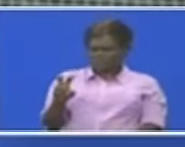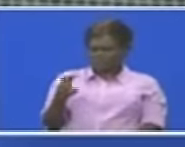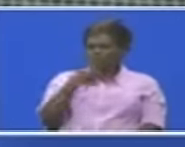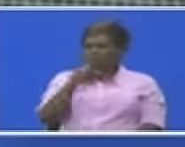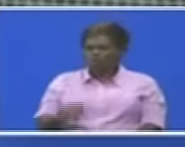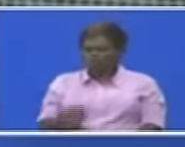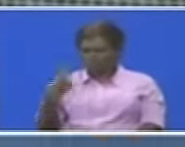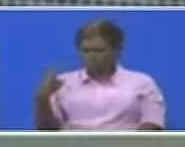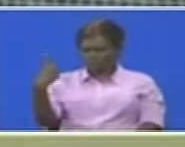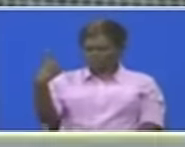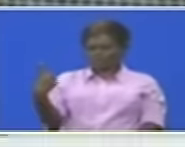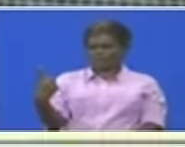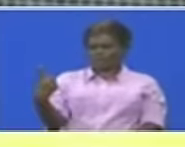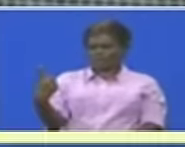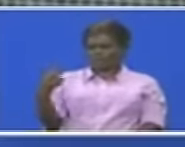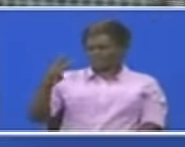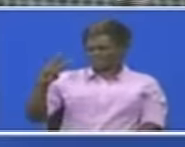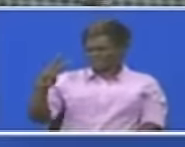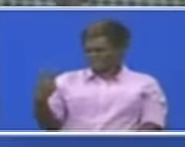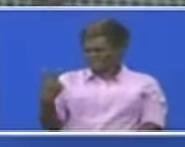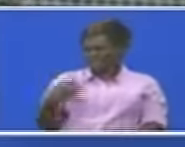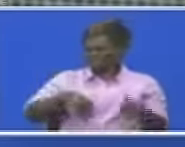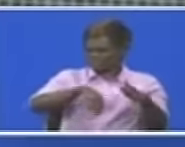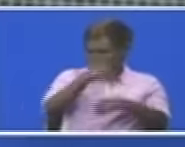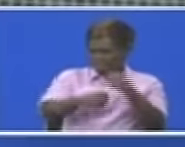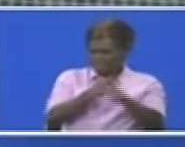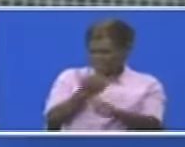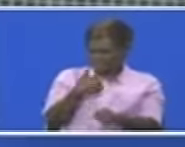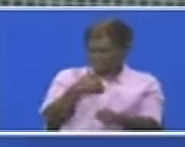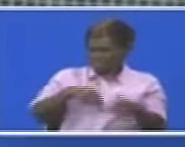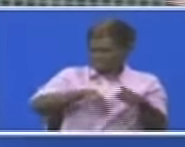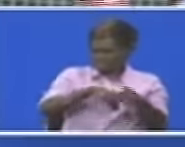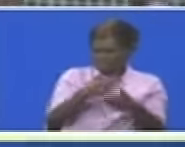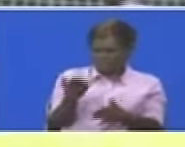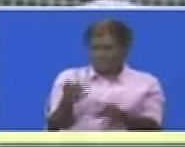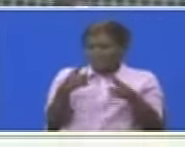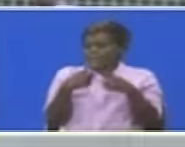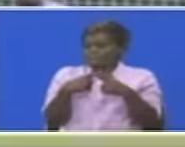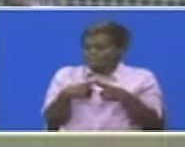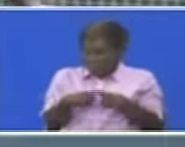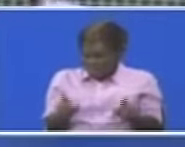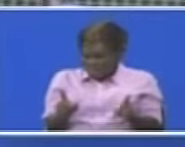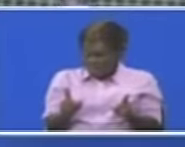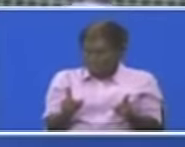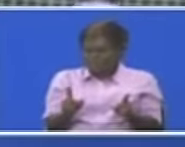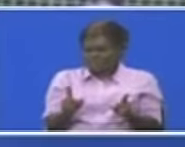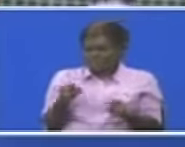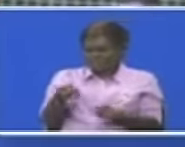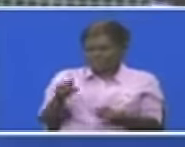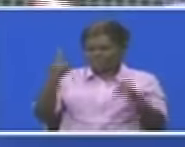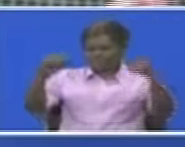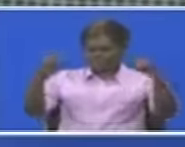21 years midfielder of the year, second year in Premier League, kuna watu wamekuwa hapo wamekuwa kiwaki lakini wajifikia stage kama hiyo.